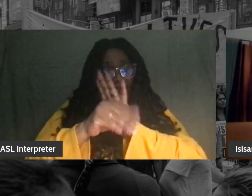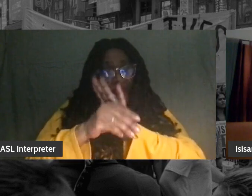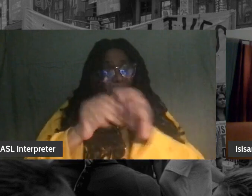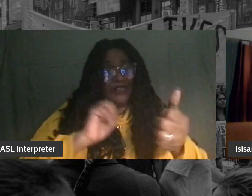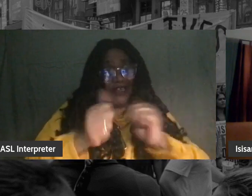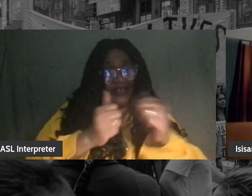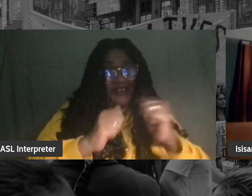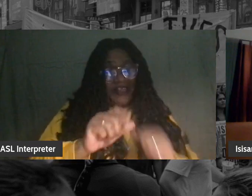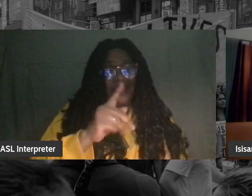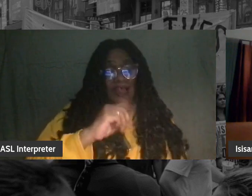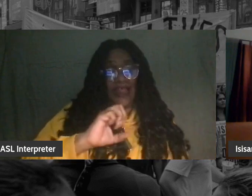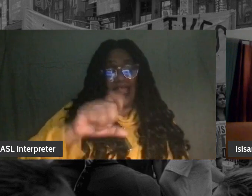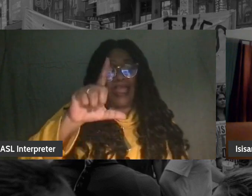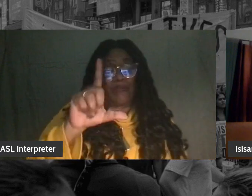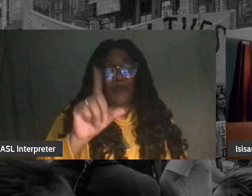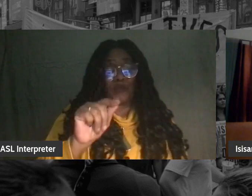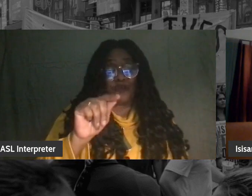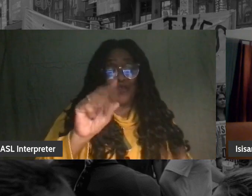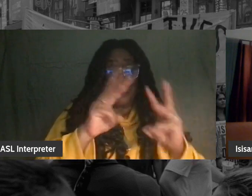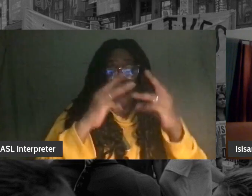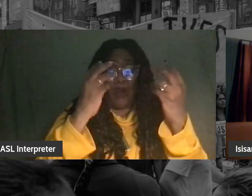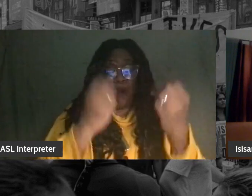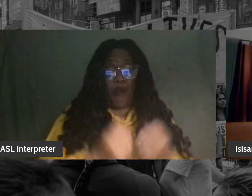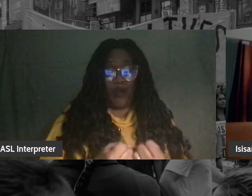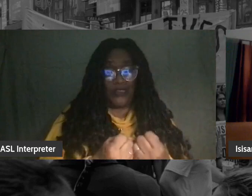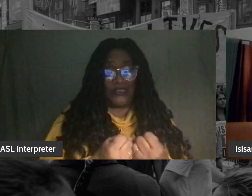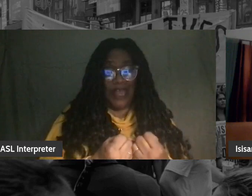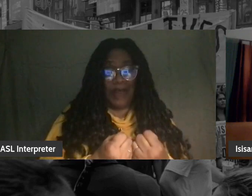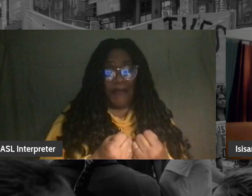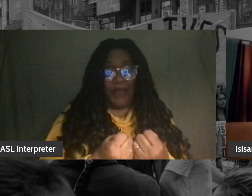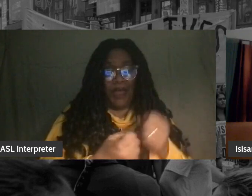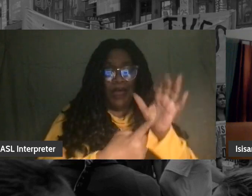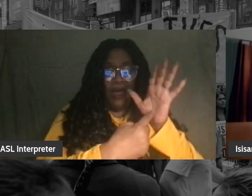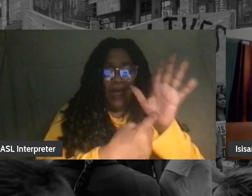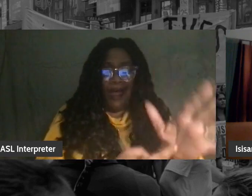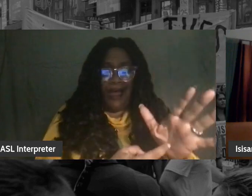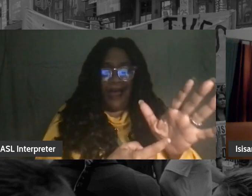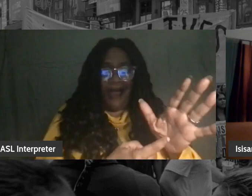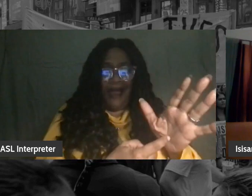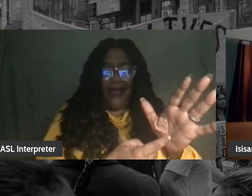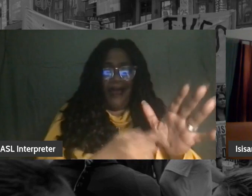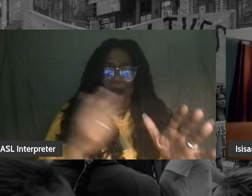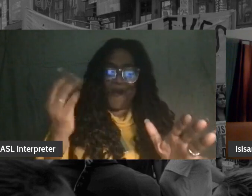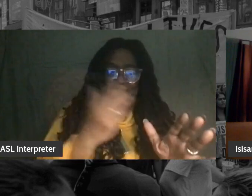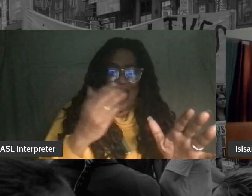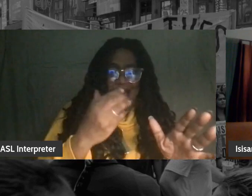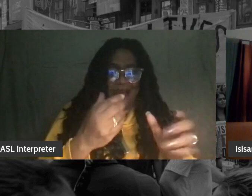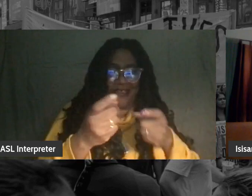April 20th, our workshop will spotlight directors. Until then, march on.